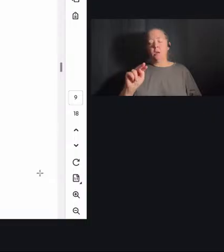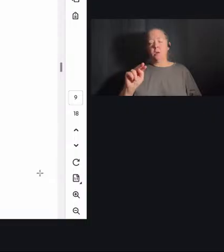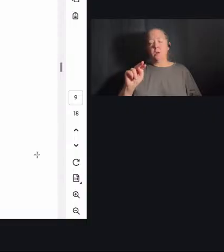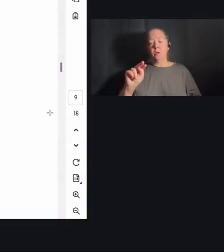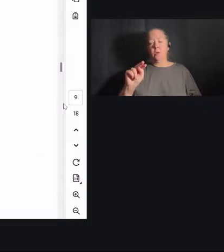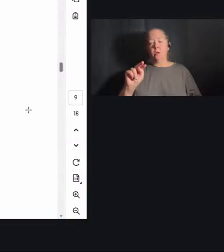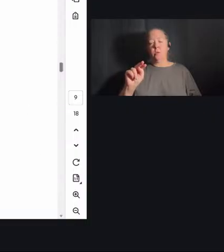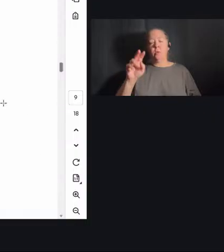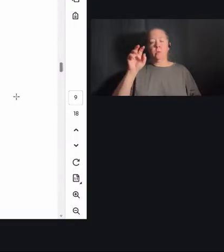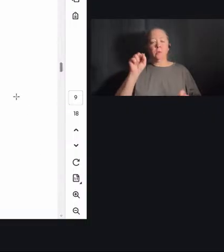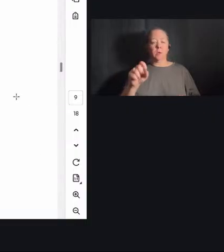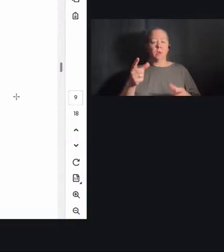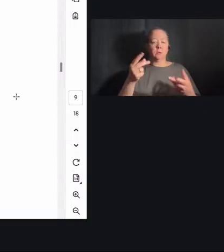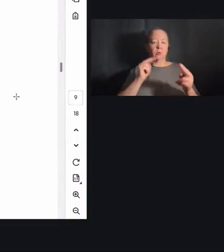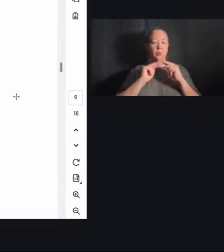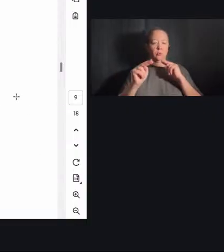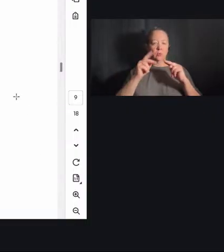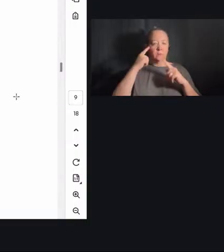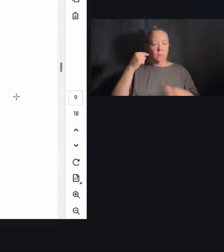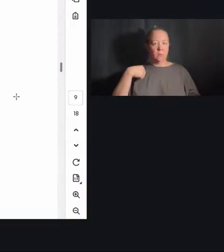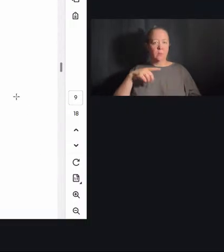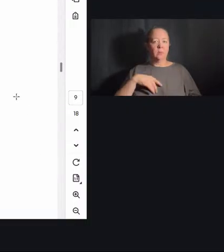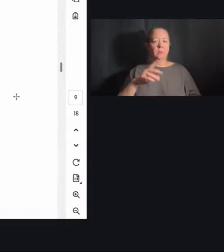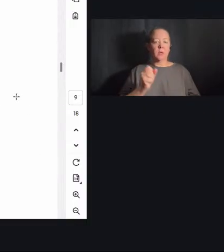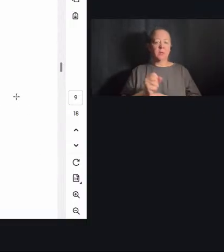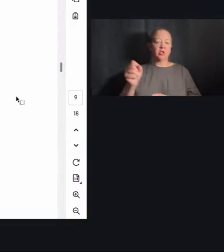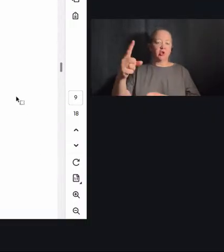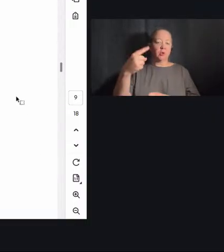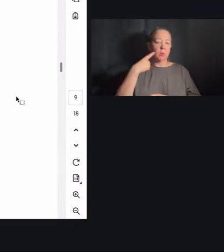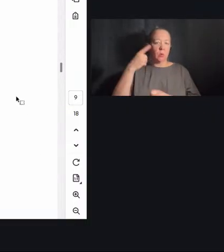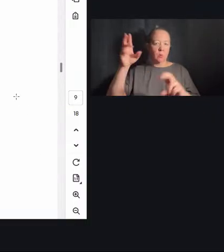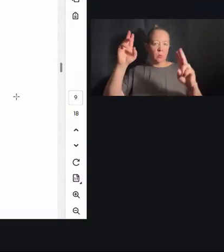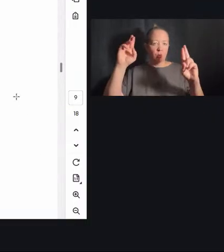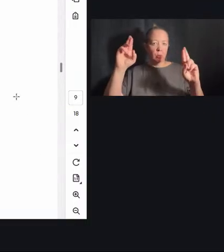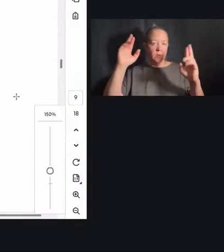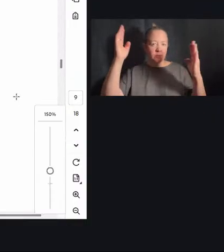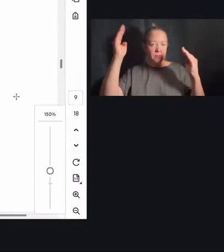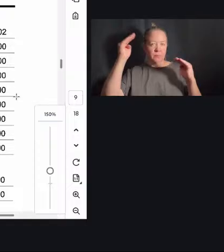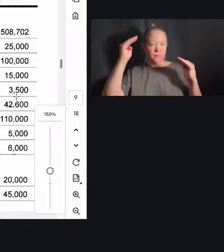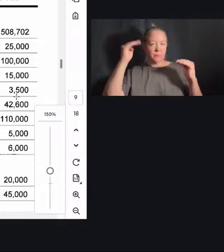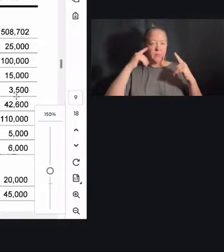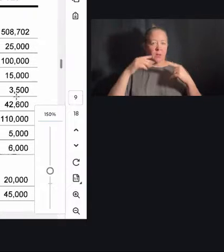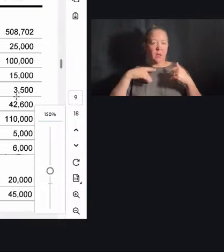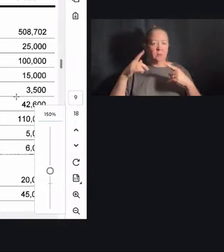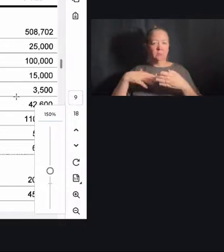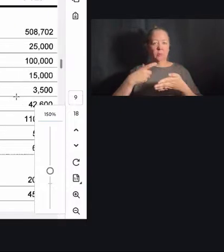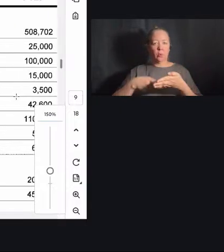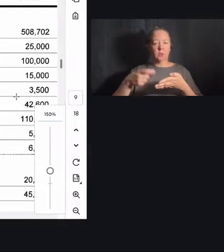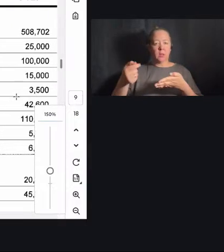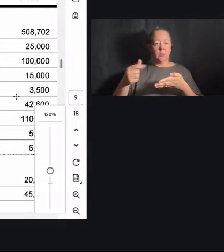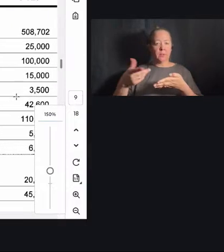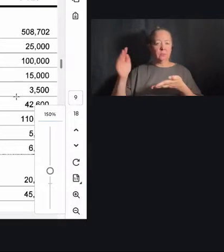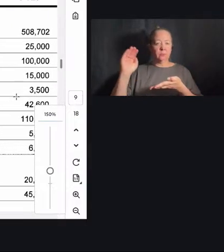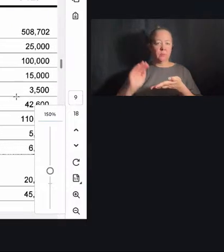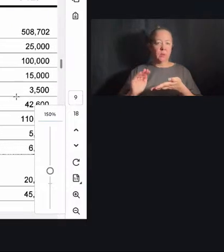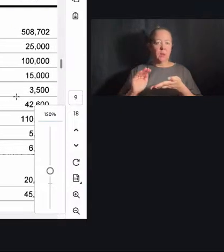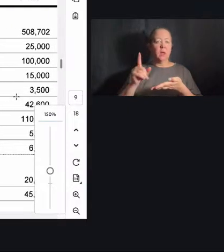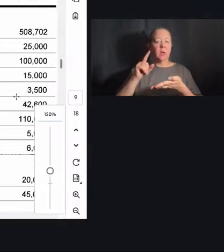item across the board as the health insurance will be up for